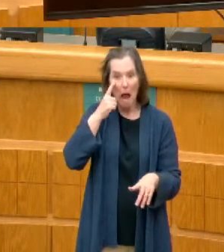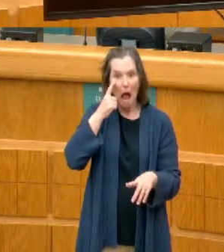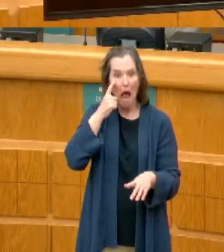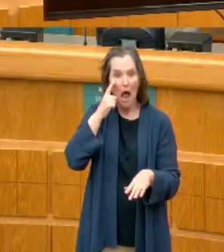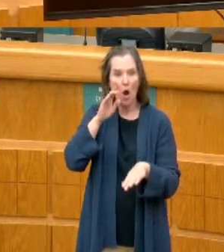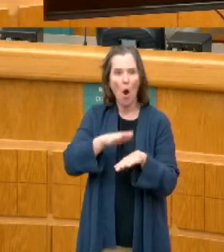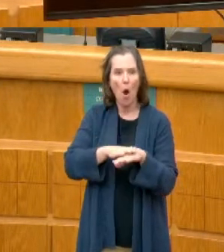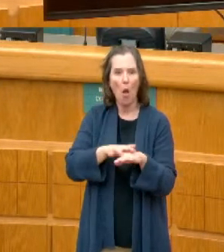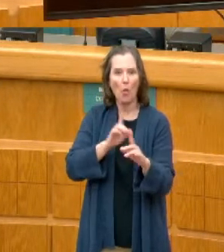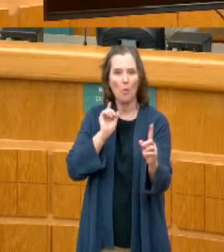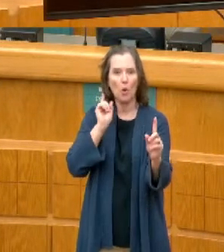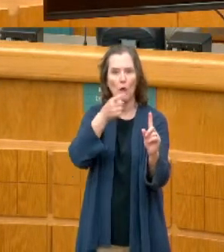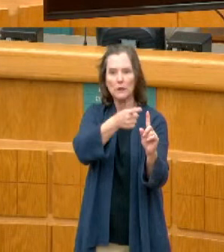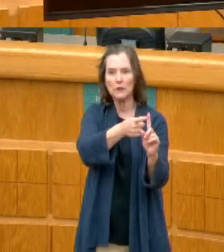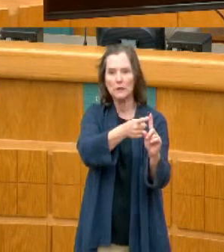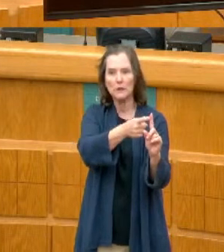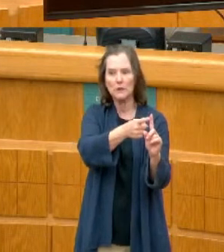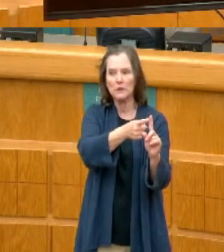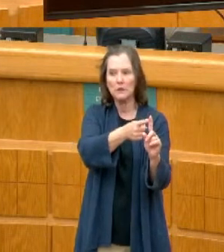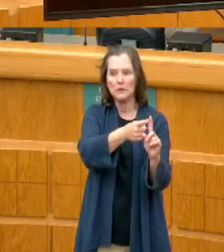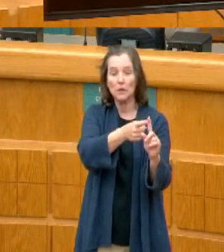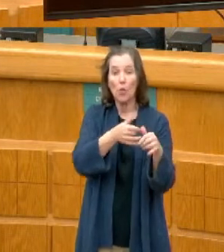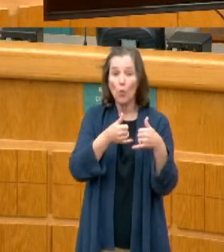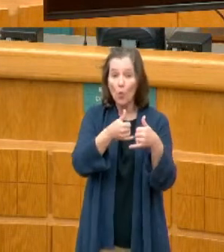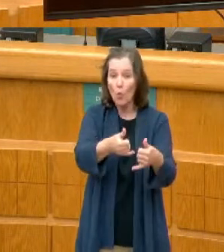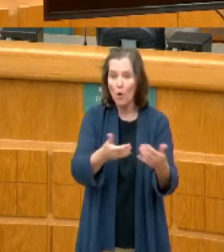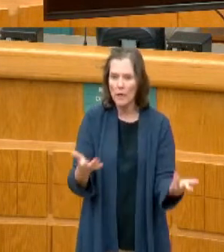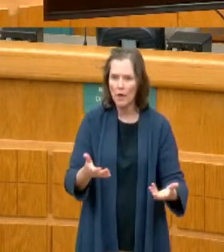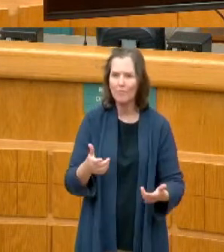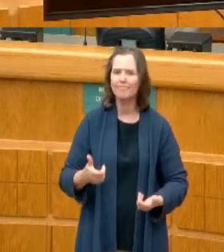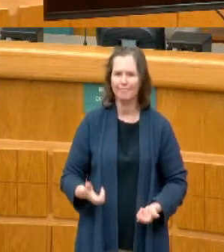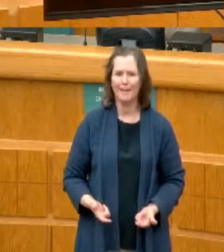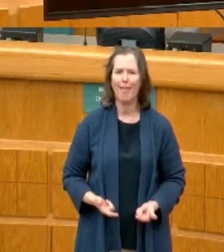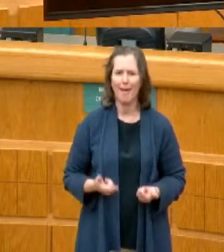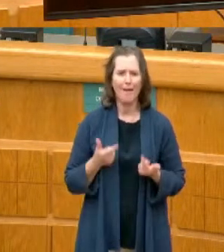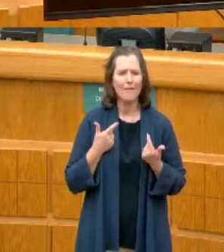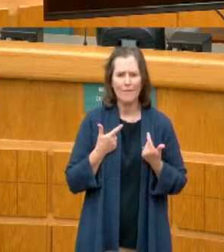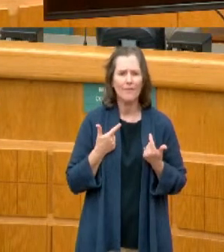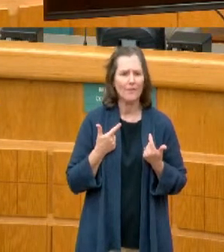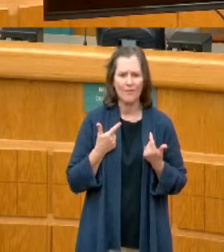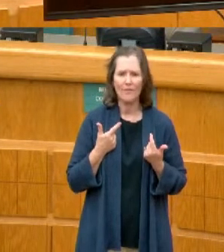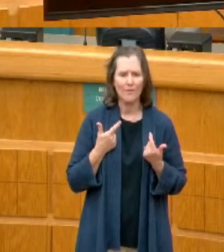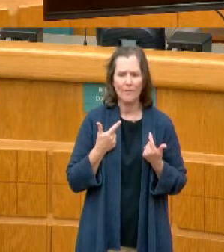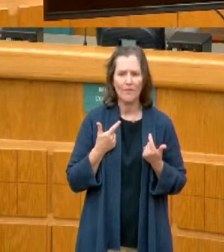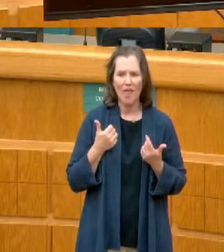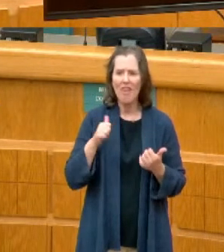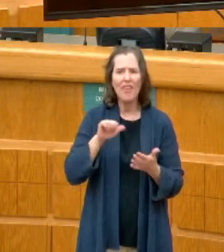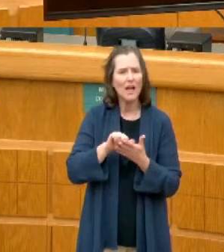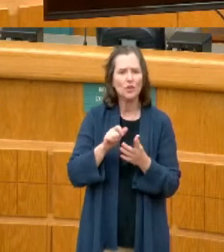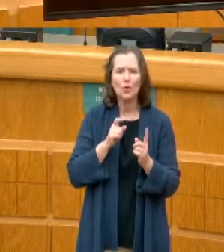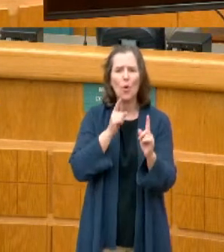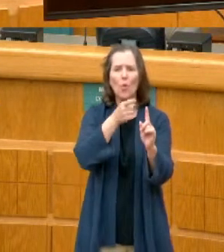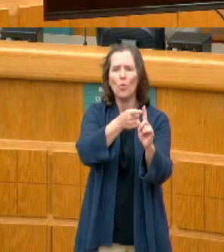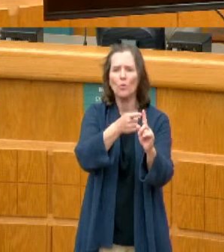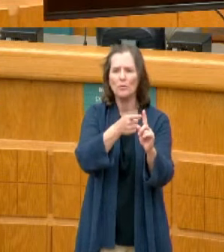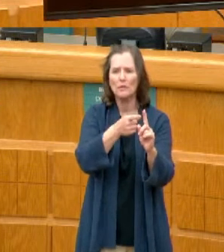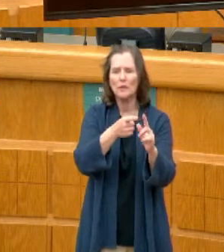prize? Our life. Our life. Getting back to